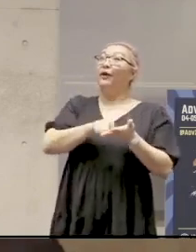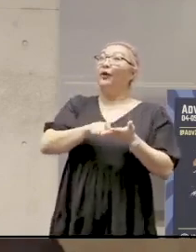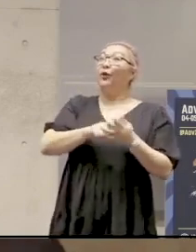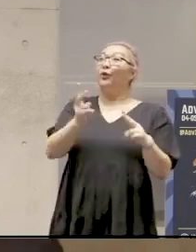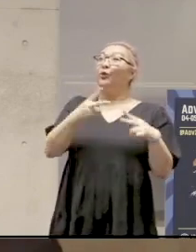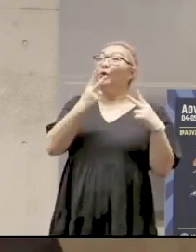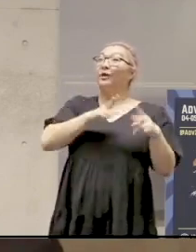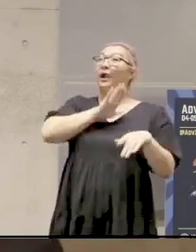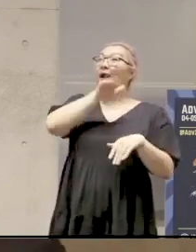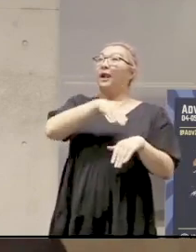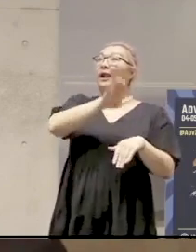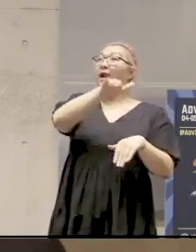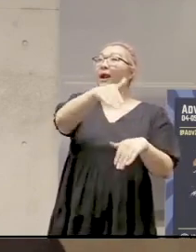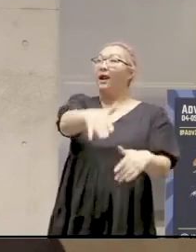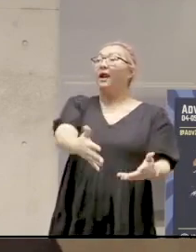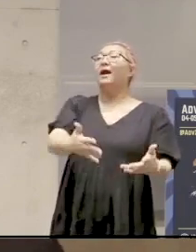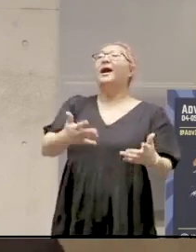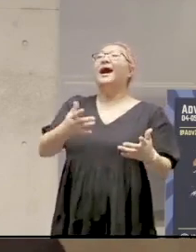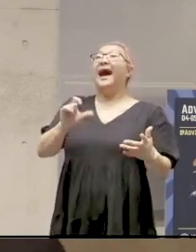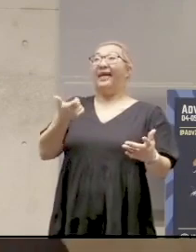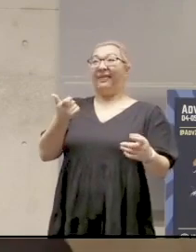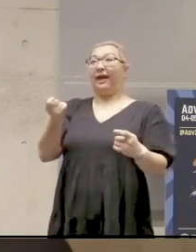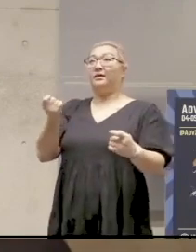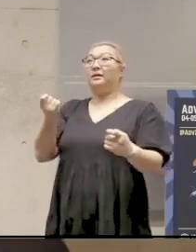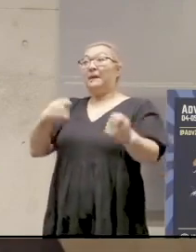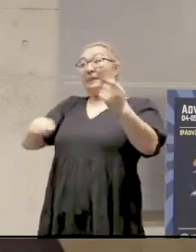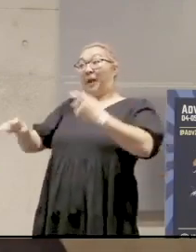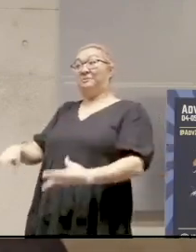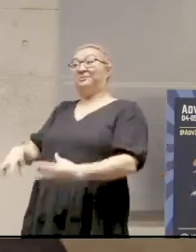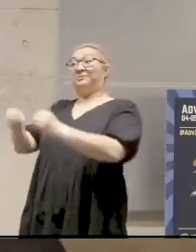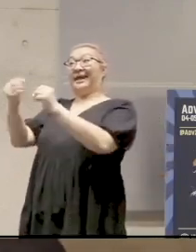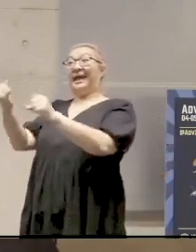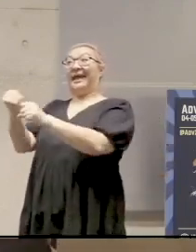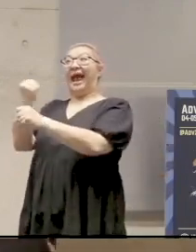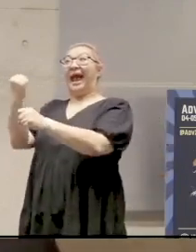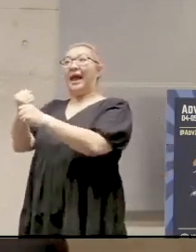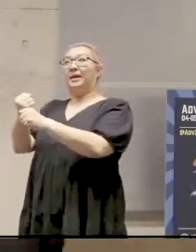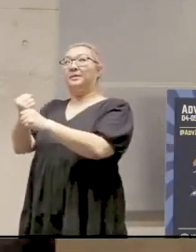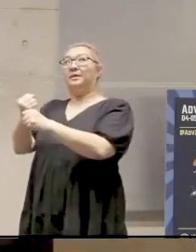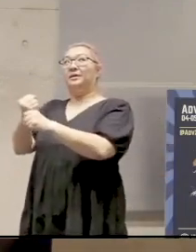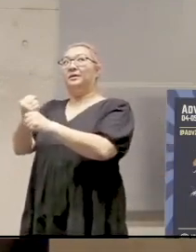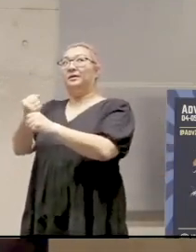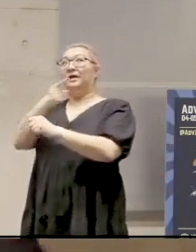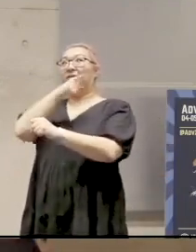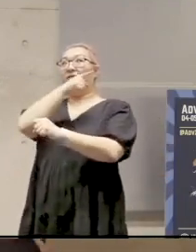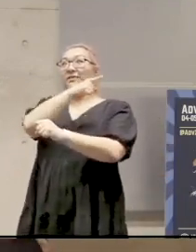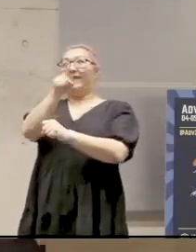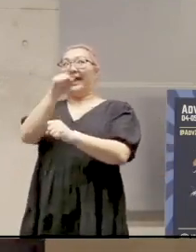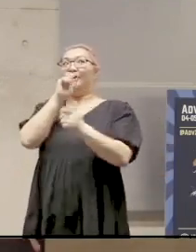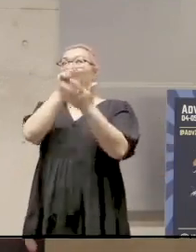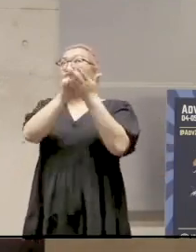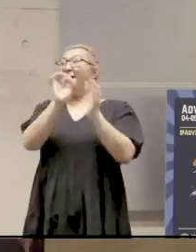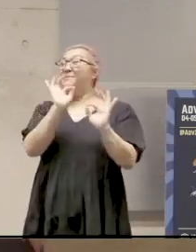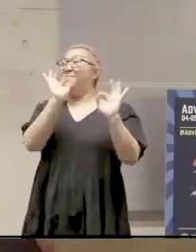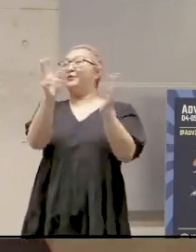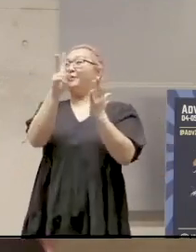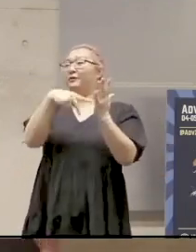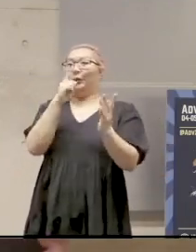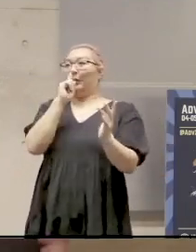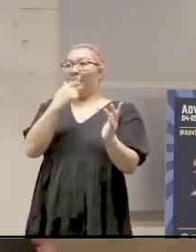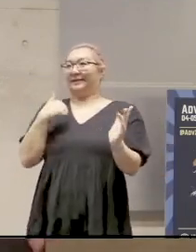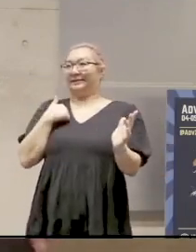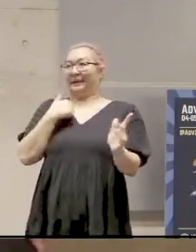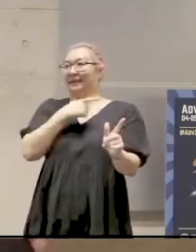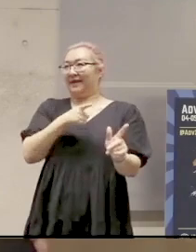of like knowing that somebody has opened up the magazine like sort of full of expectation and promise, and we'll see an opening like, oh, I